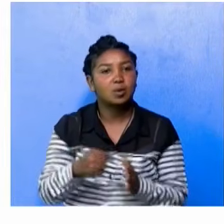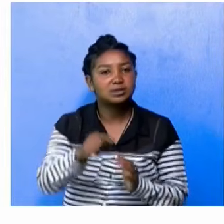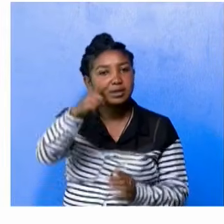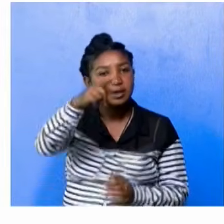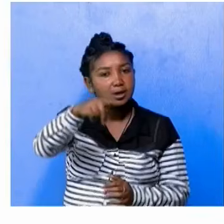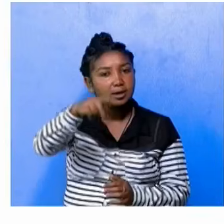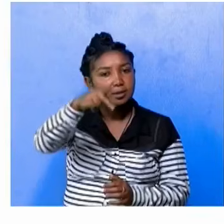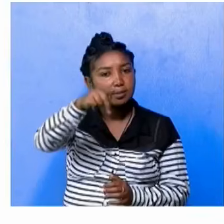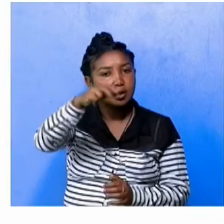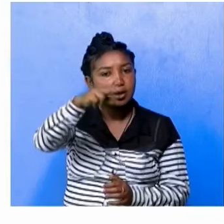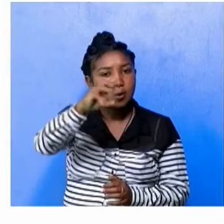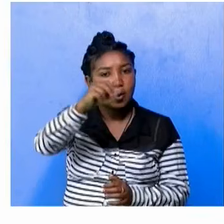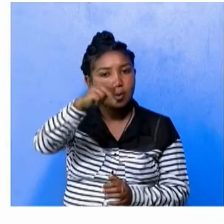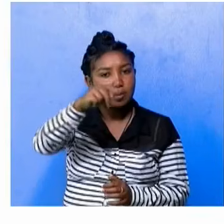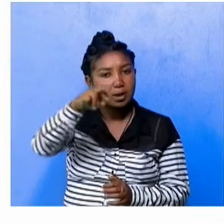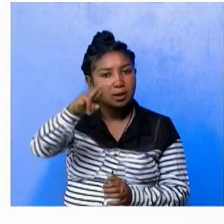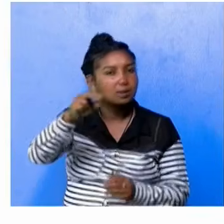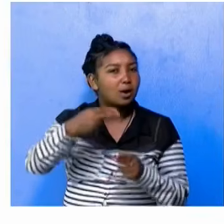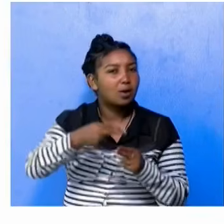proper